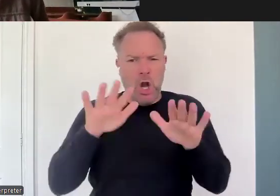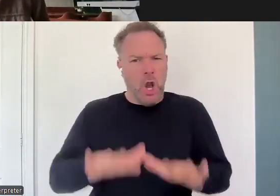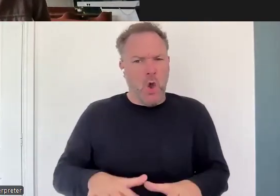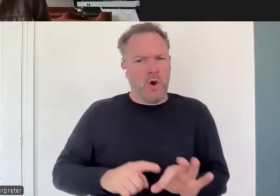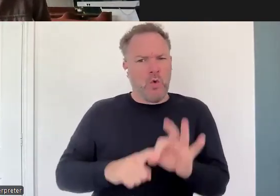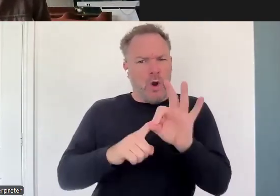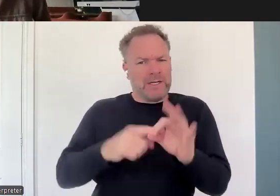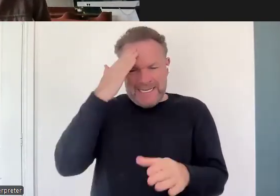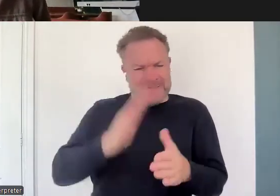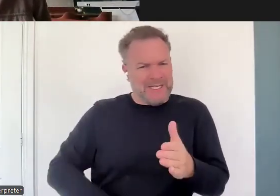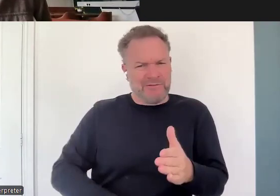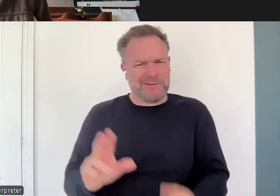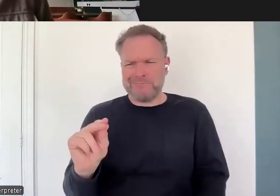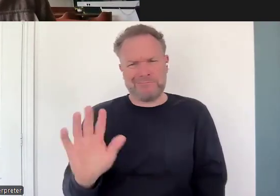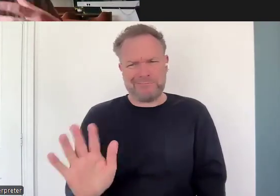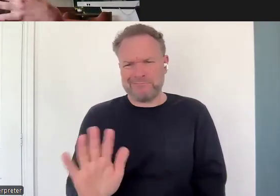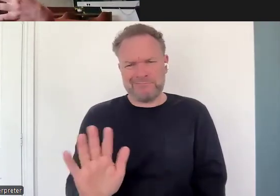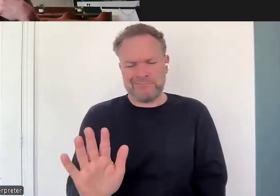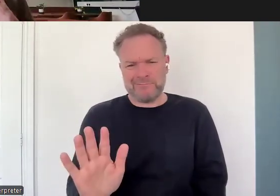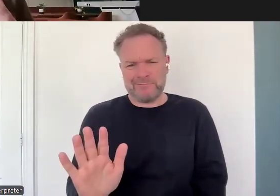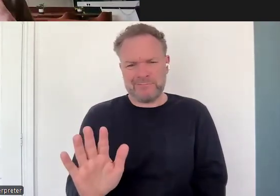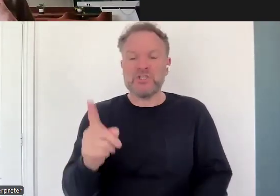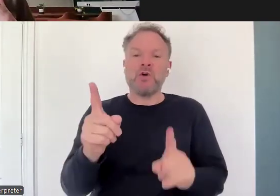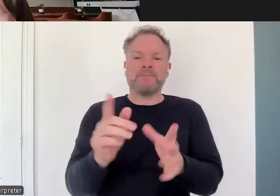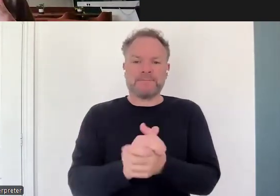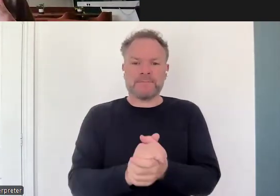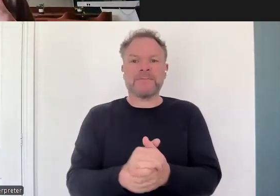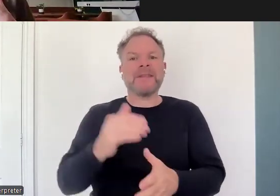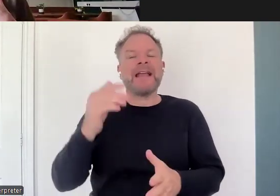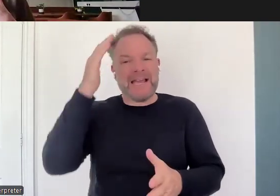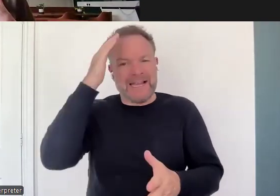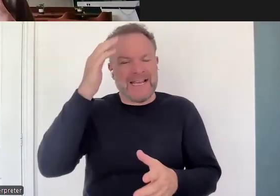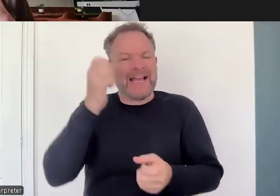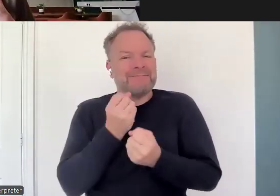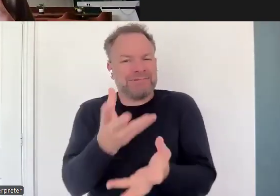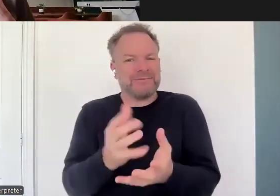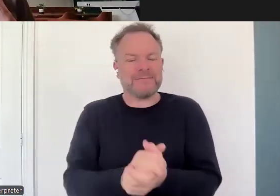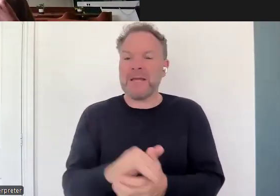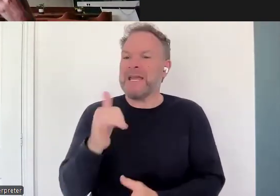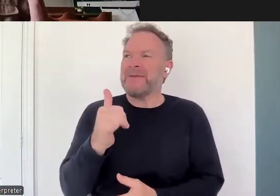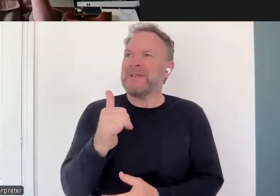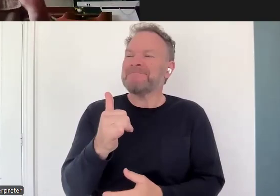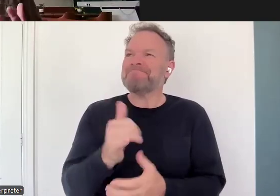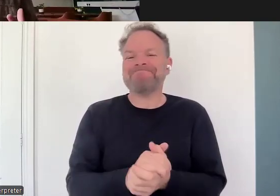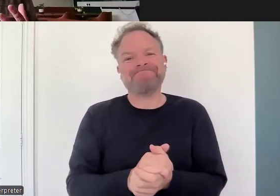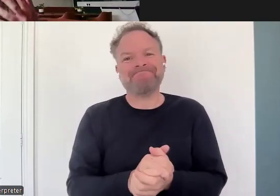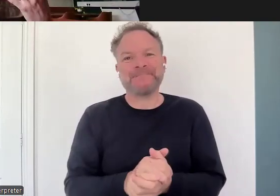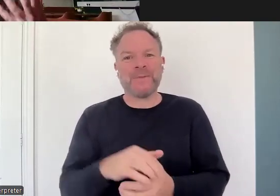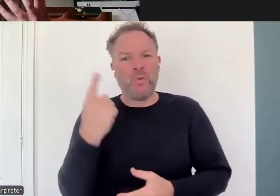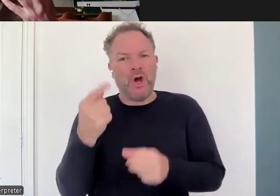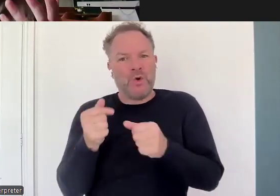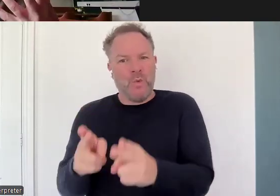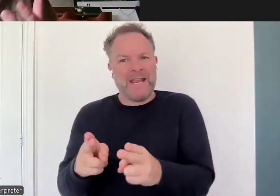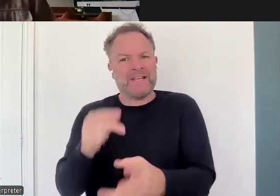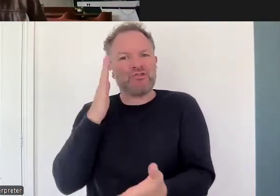of experience. So again, the exaggerated example here might be to say the only way to have